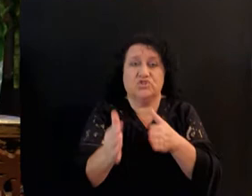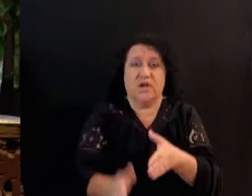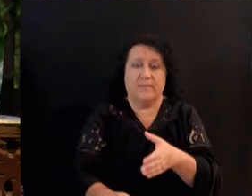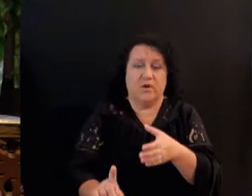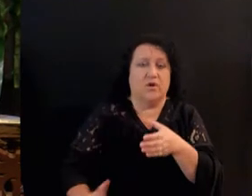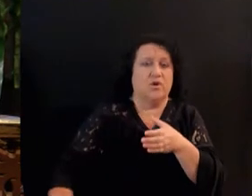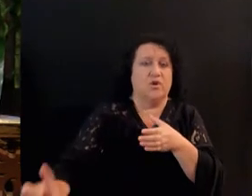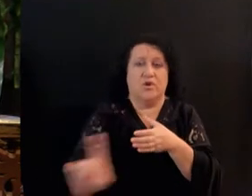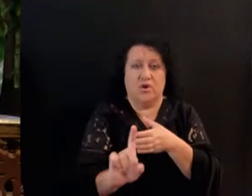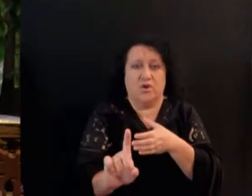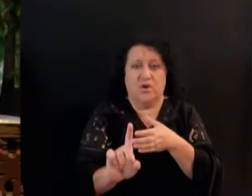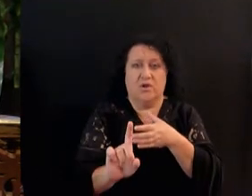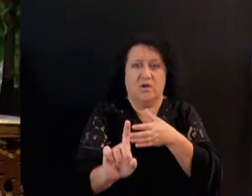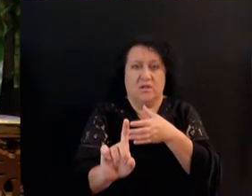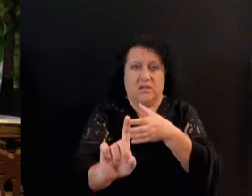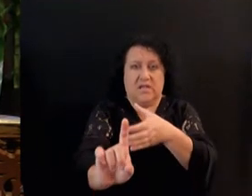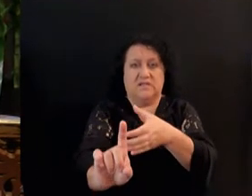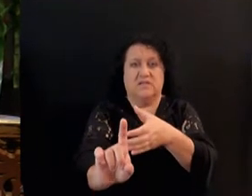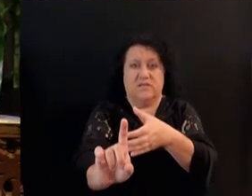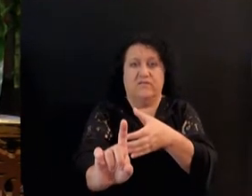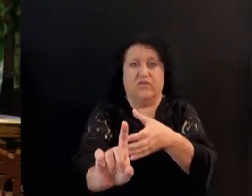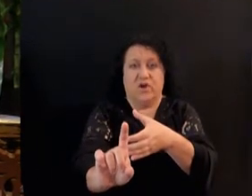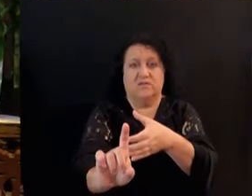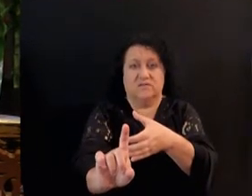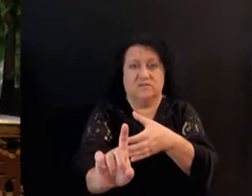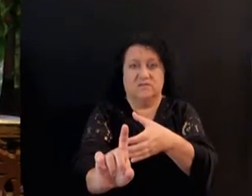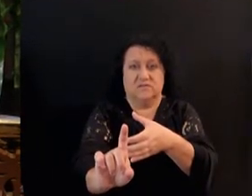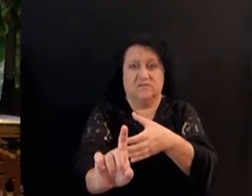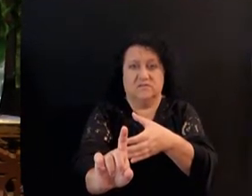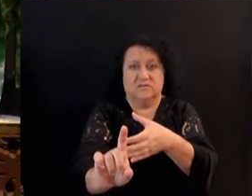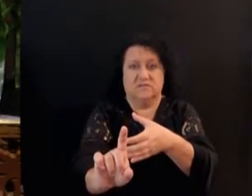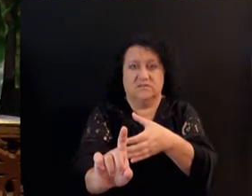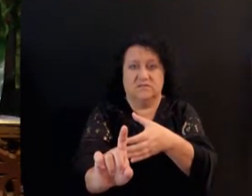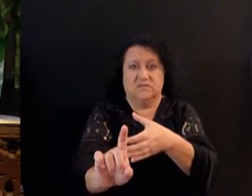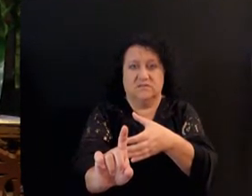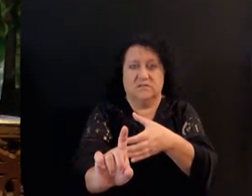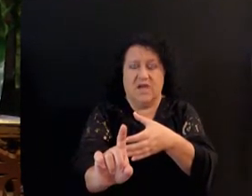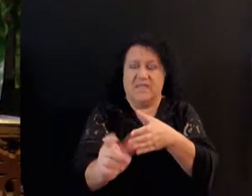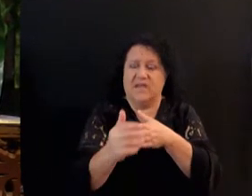where he has not gone before, even into death itself.